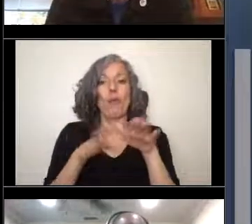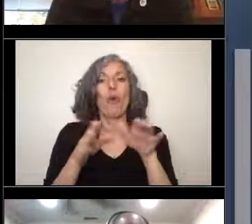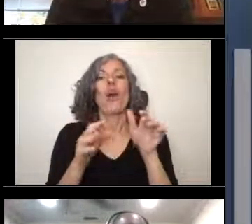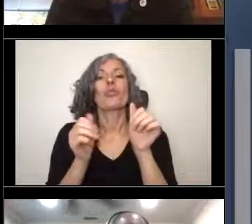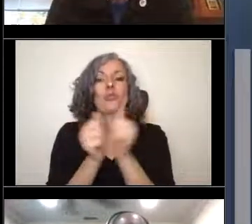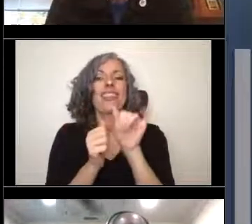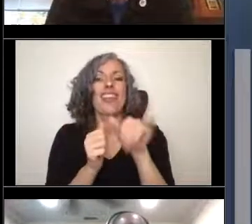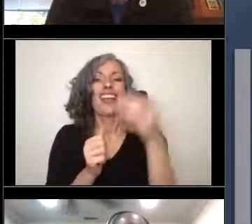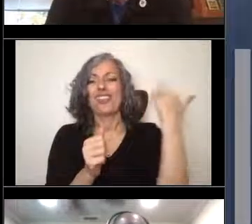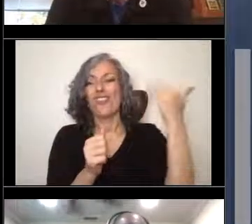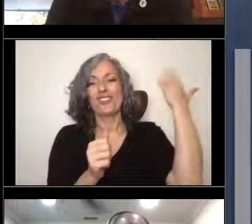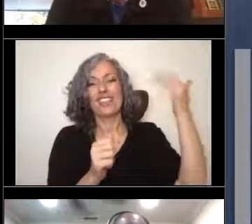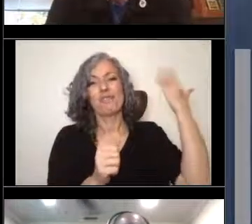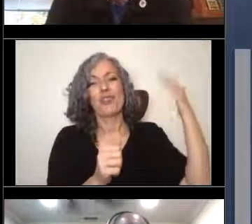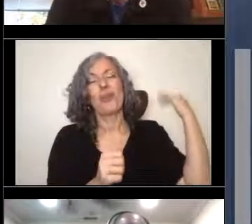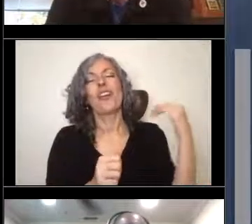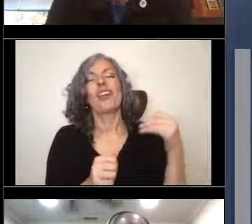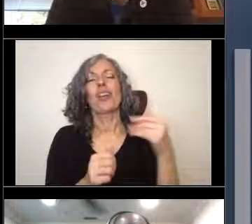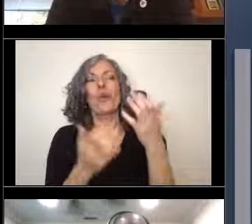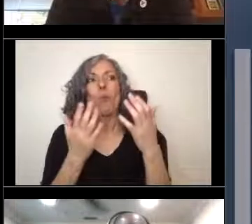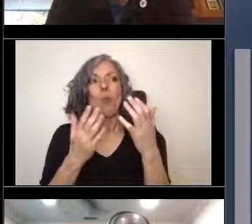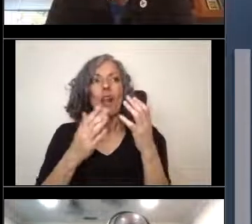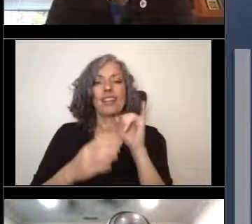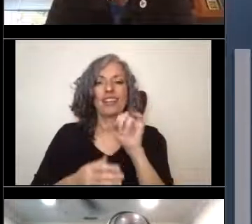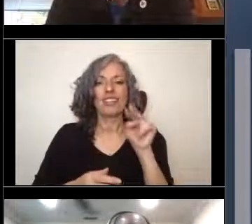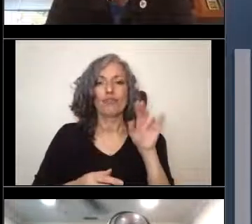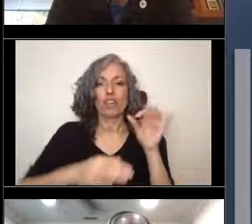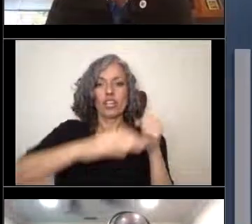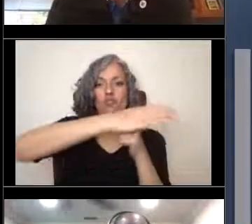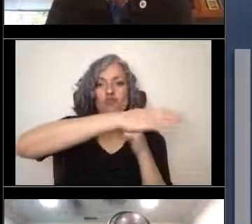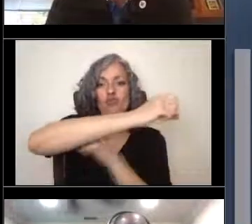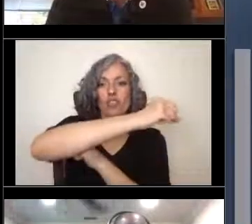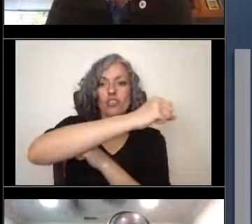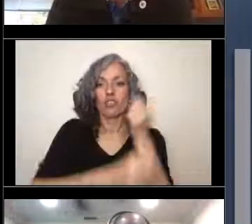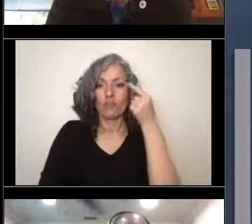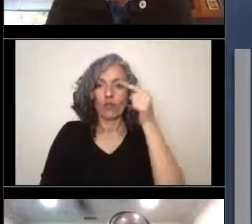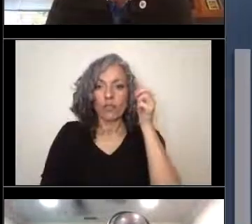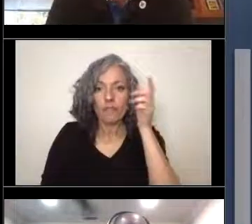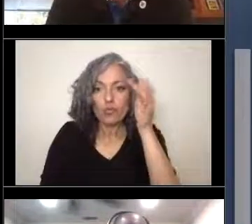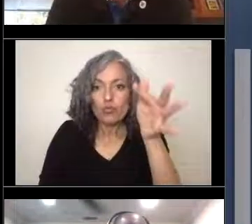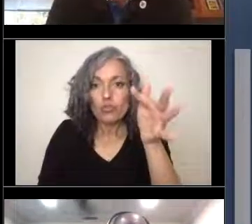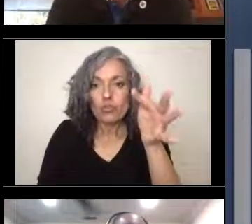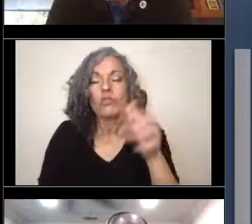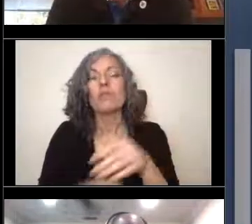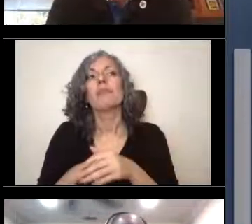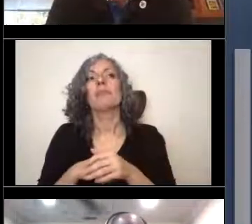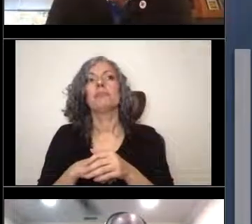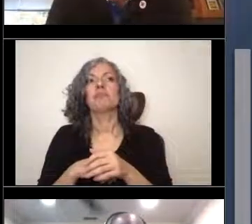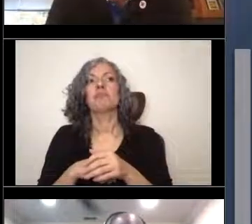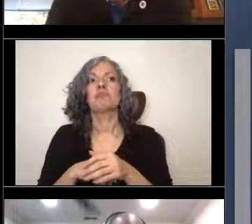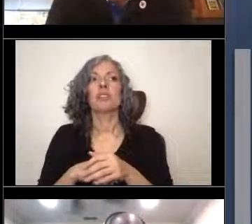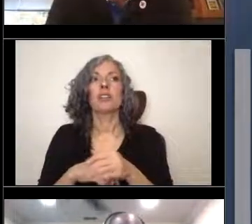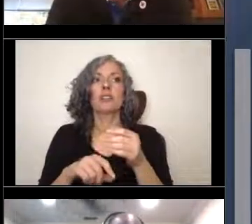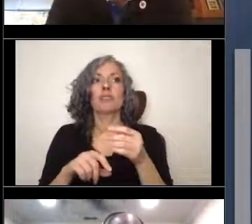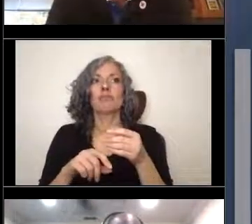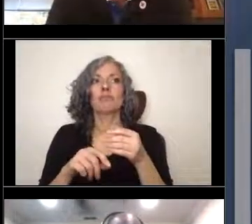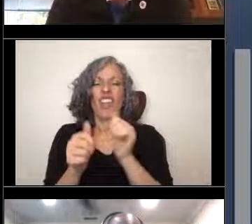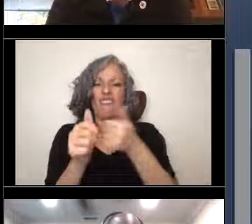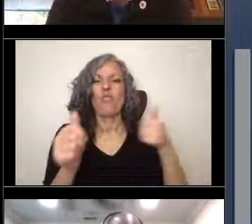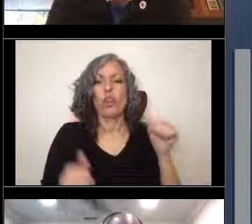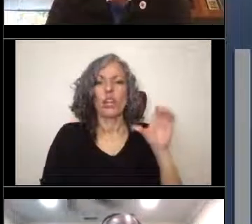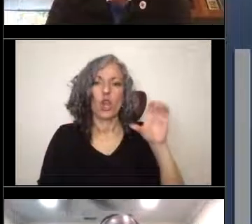want to get the infrastructure into this apron for the future, to get away from the carbon fuels. And so I'm